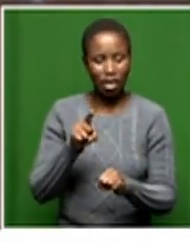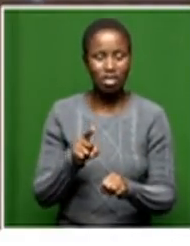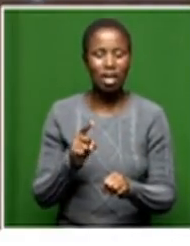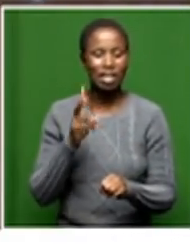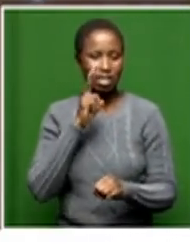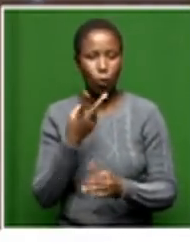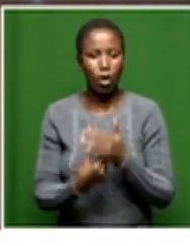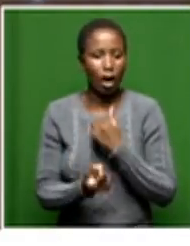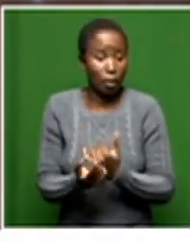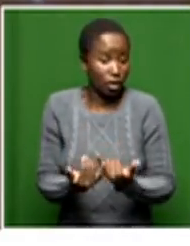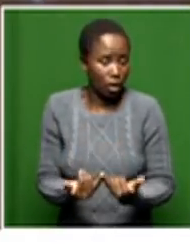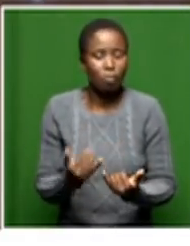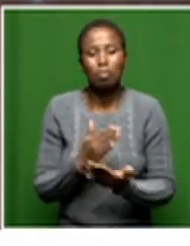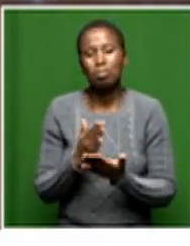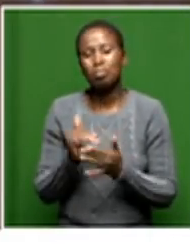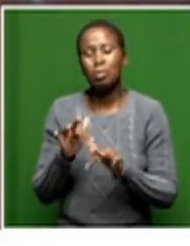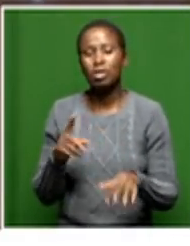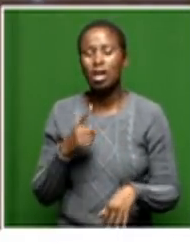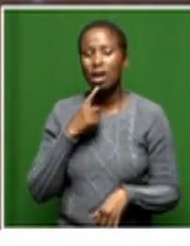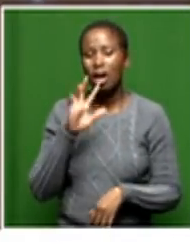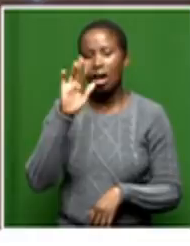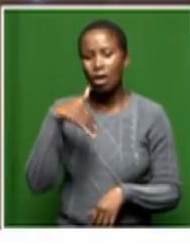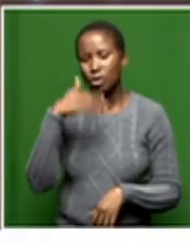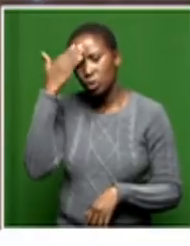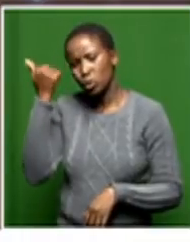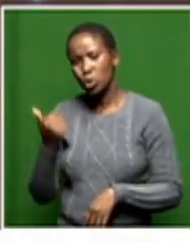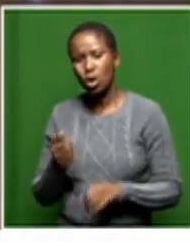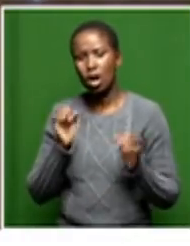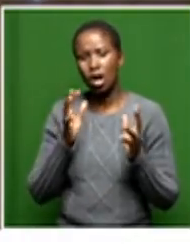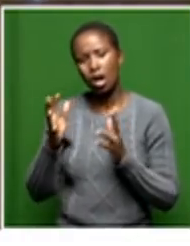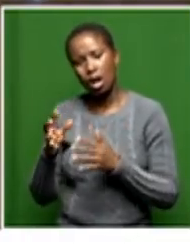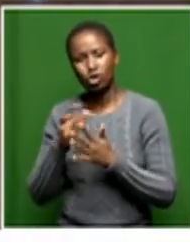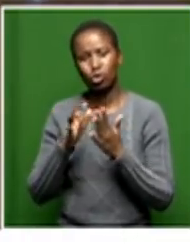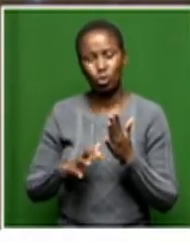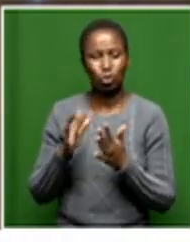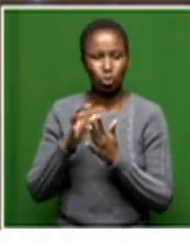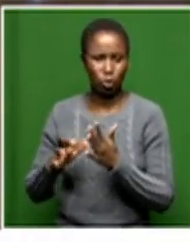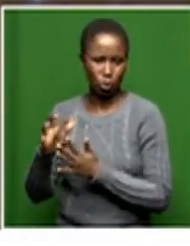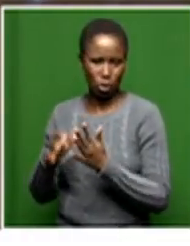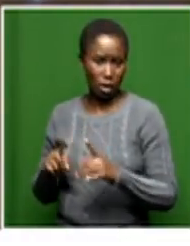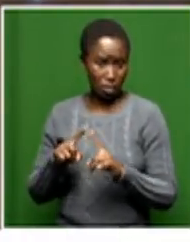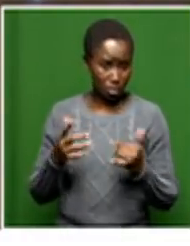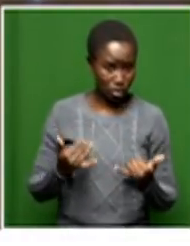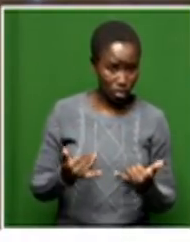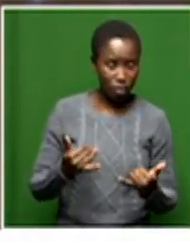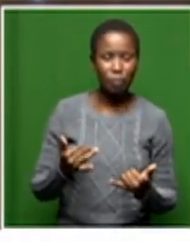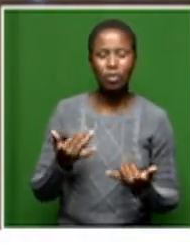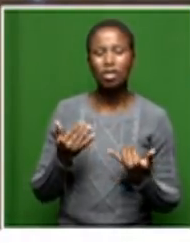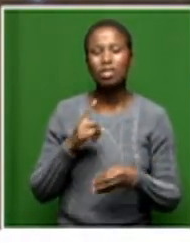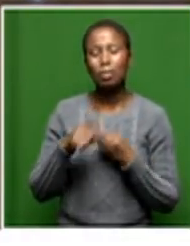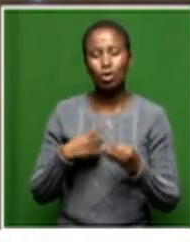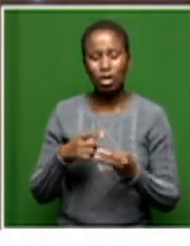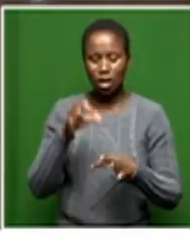And everybody will say, well, we're not aware, blah, blah, blah. But it is all a question of the political